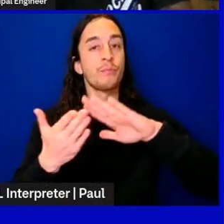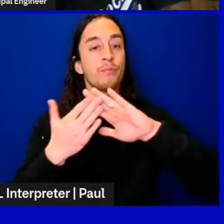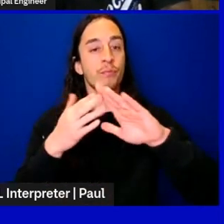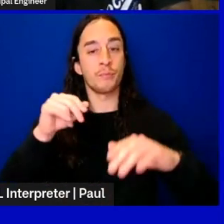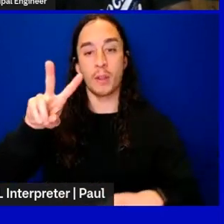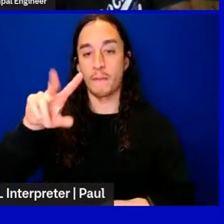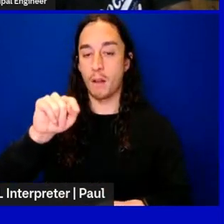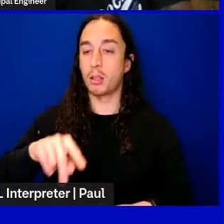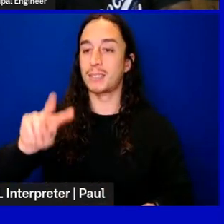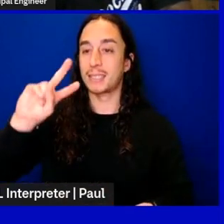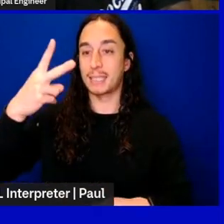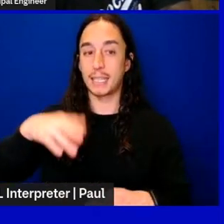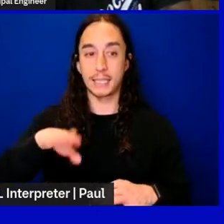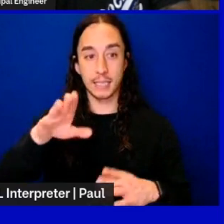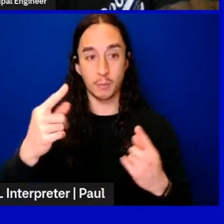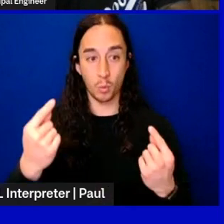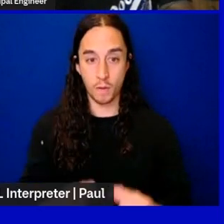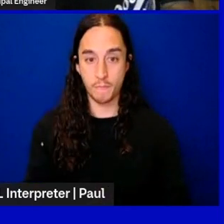do